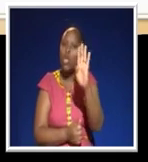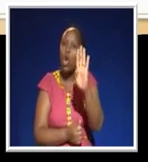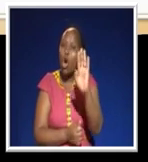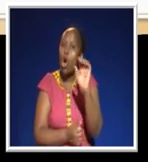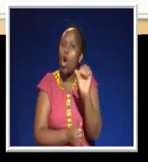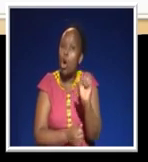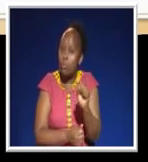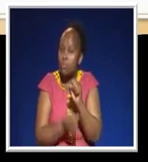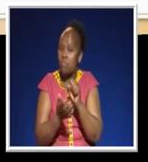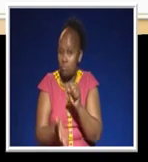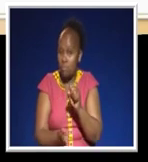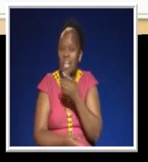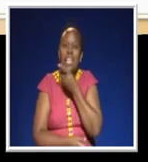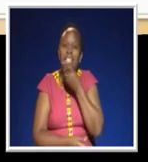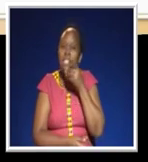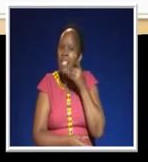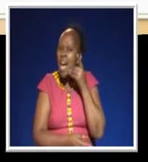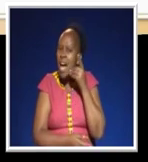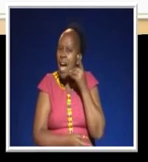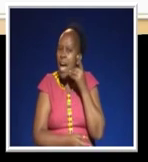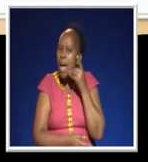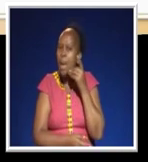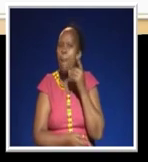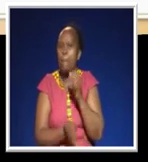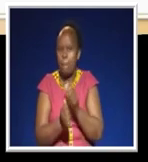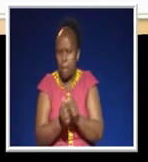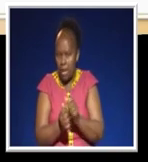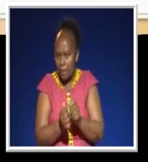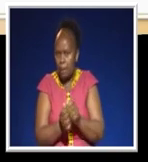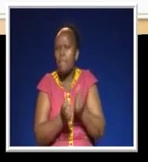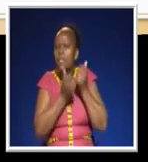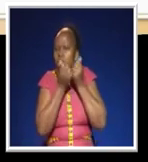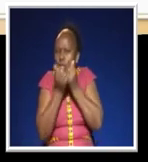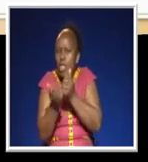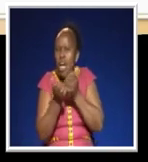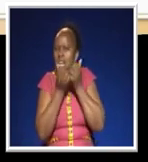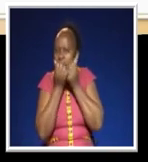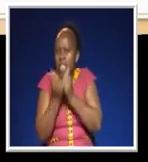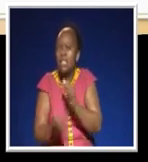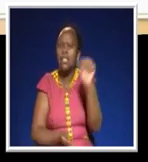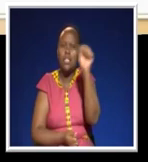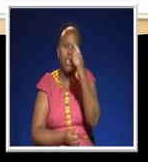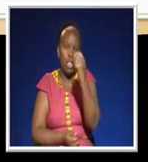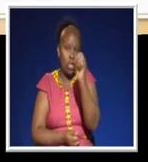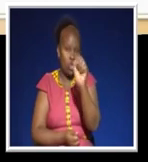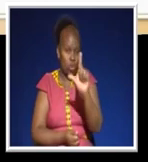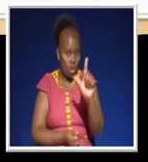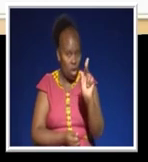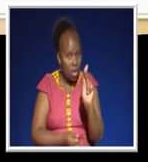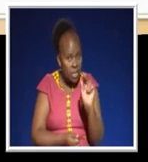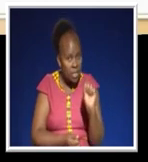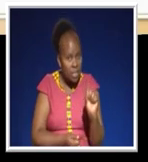So the dry maize or sugarcane stalks, the dry leaves, the